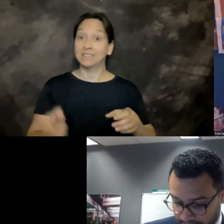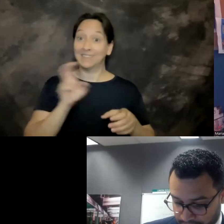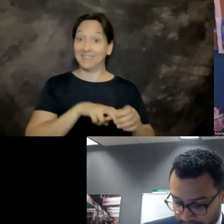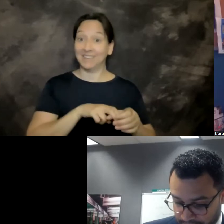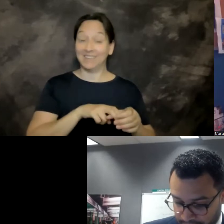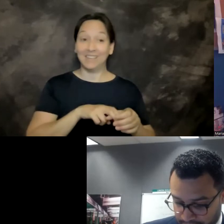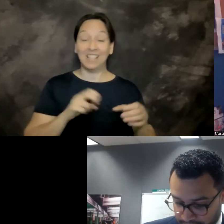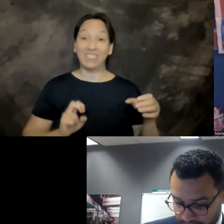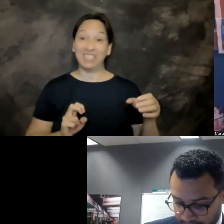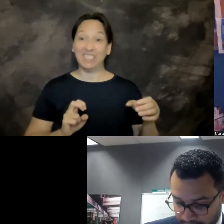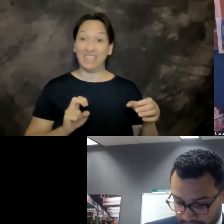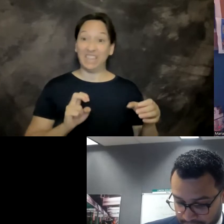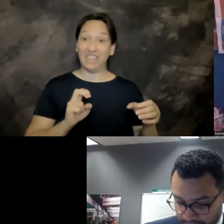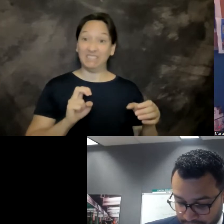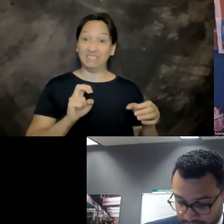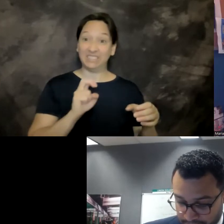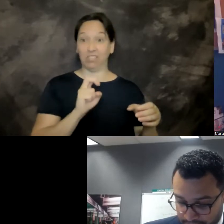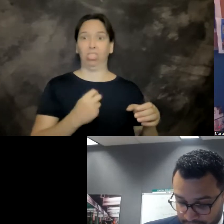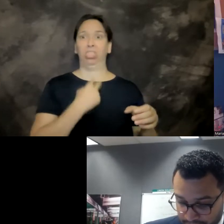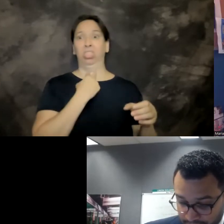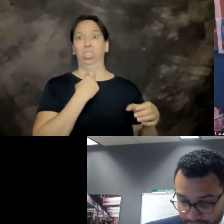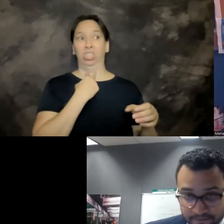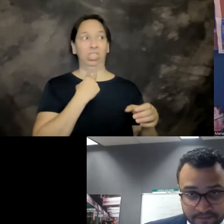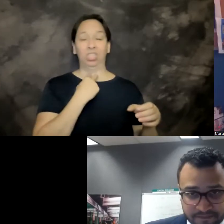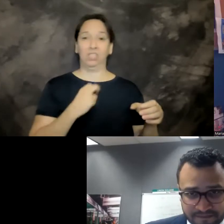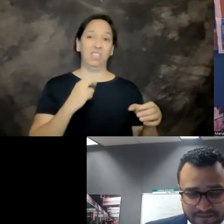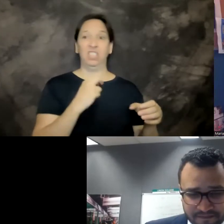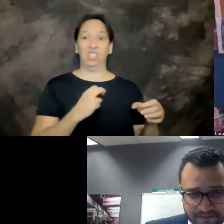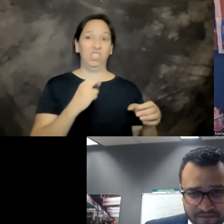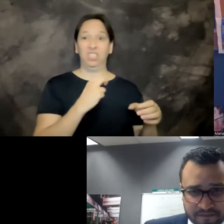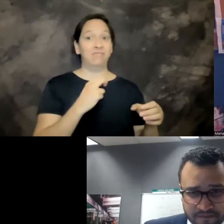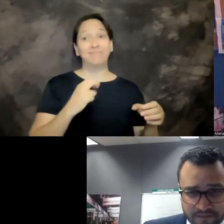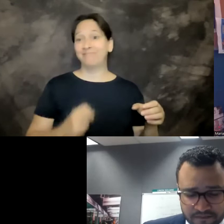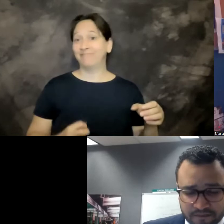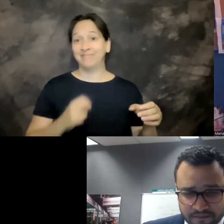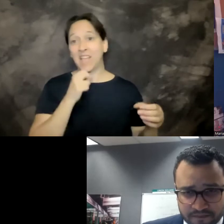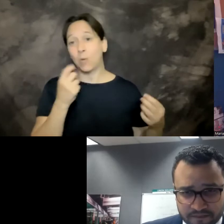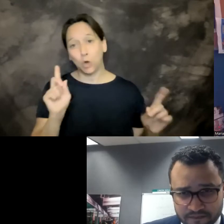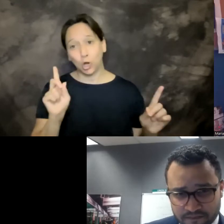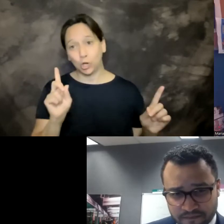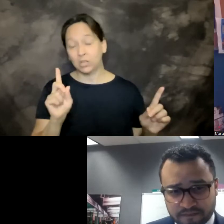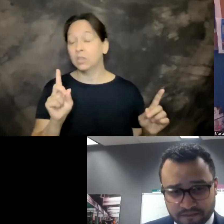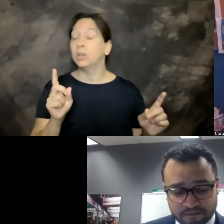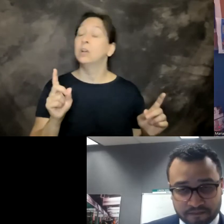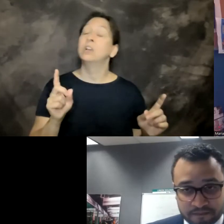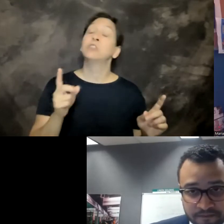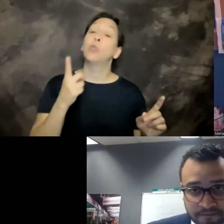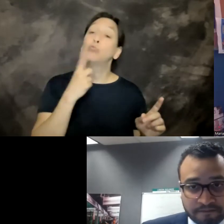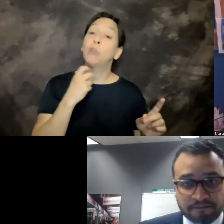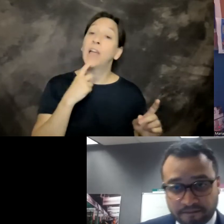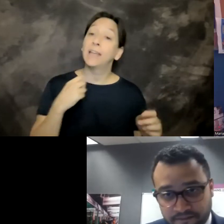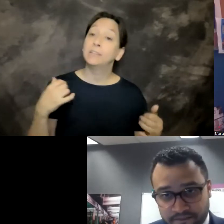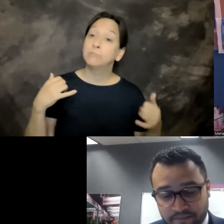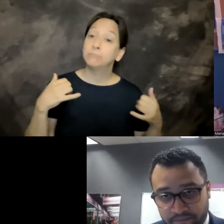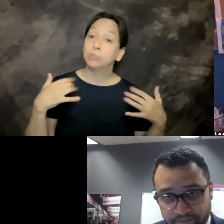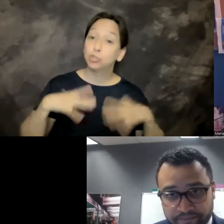not work for whatever the reason is there a way for, besides talking to a person in a red shirt at the train station, is there a